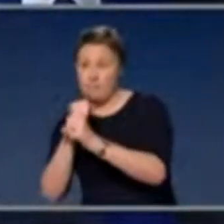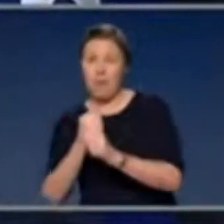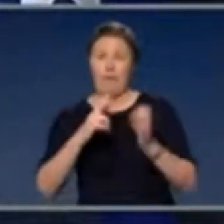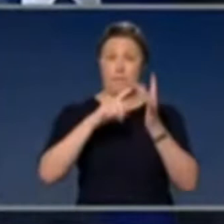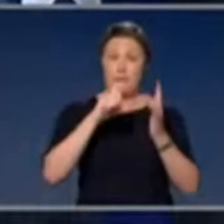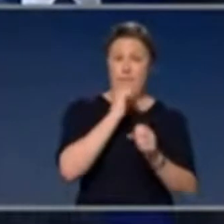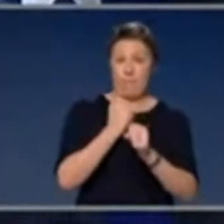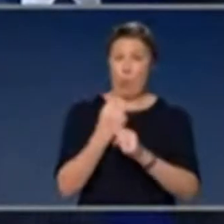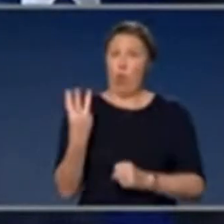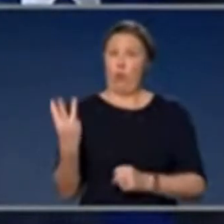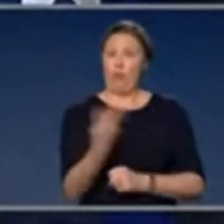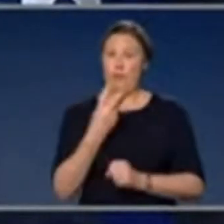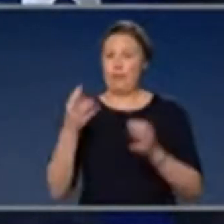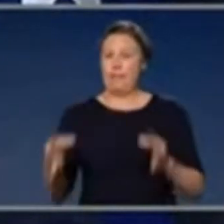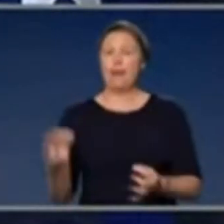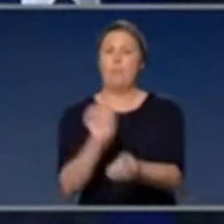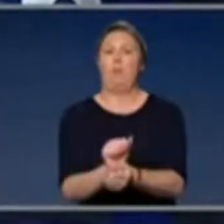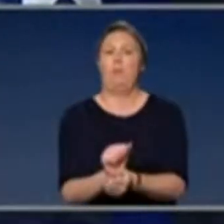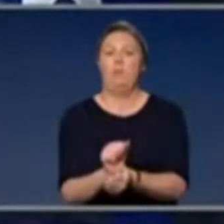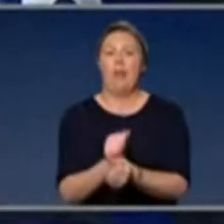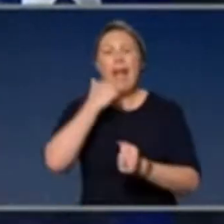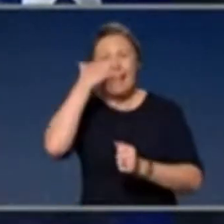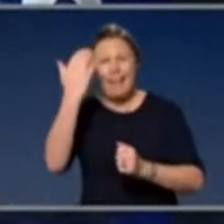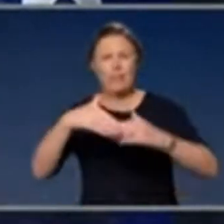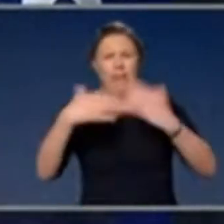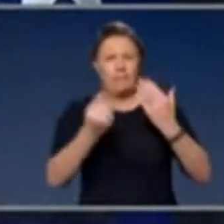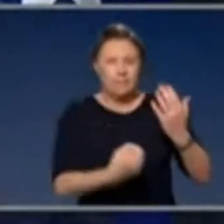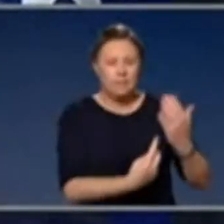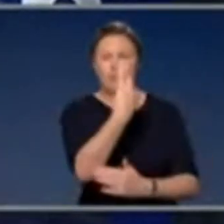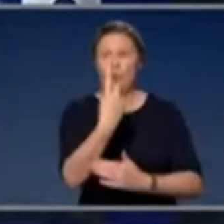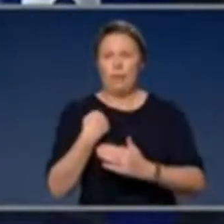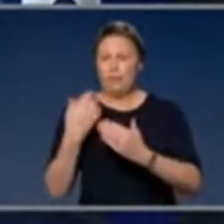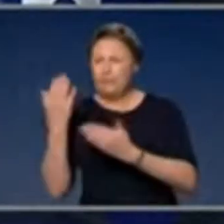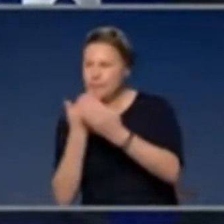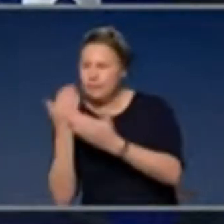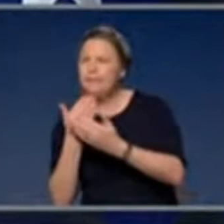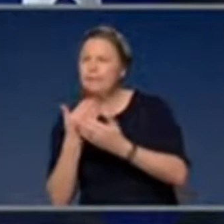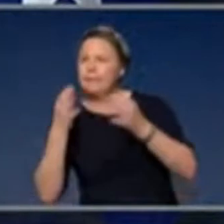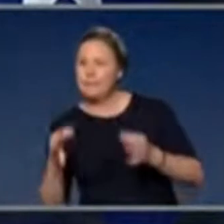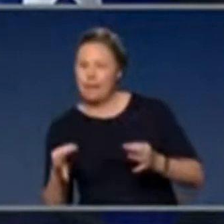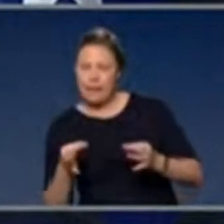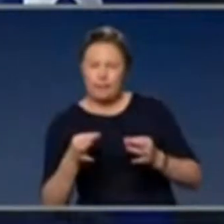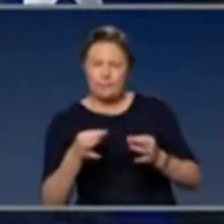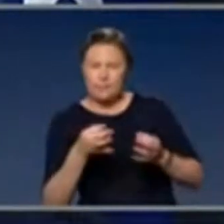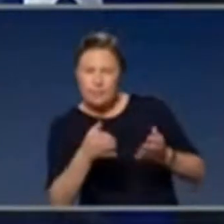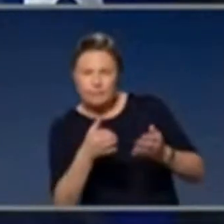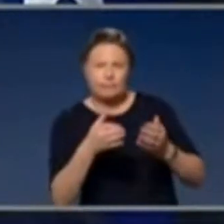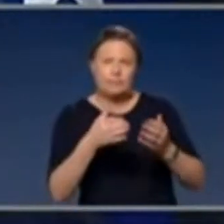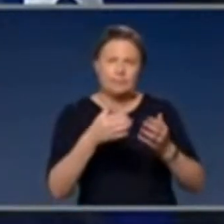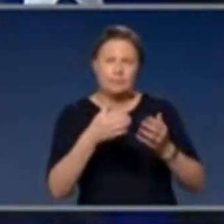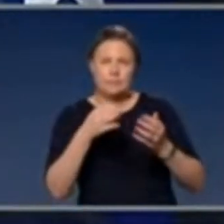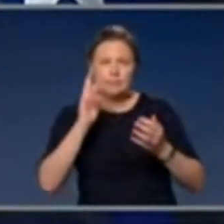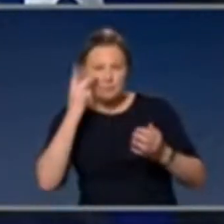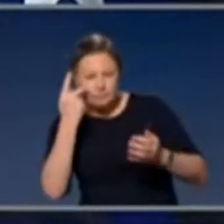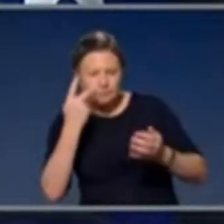to deal with any disruption, needless disruption that is occurring because of those borders. But they are not permanent borders, and I'm